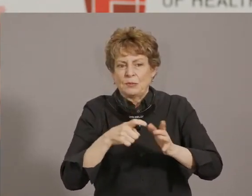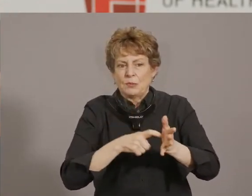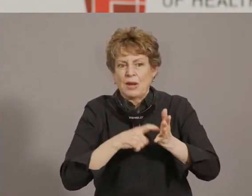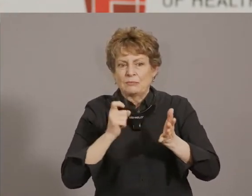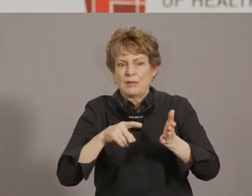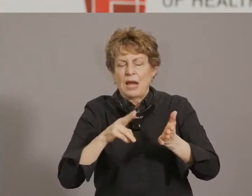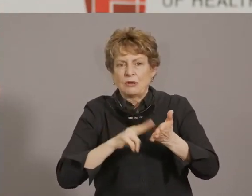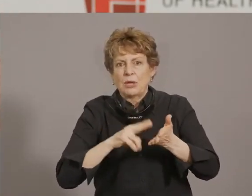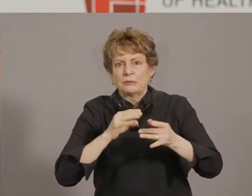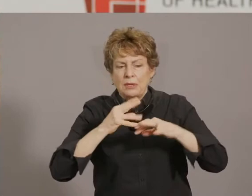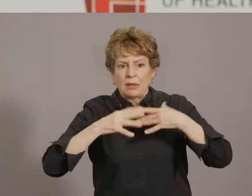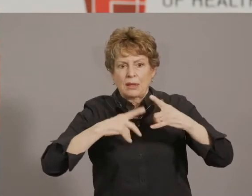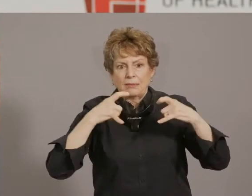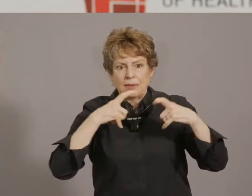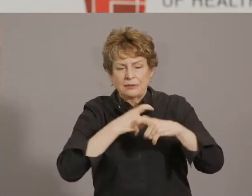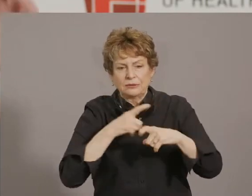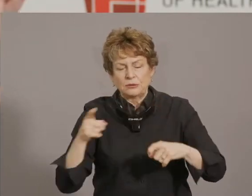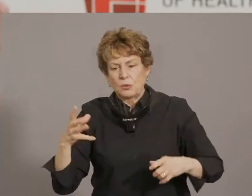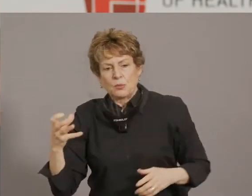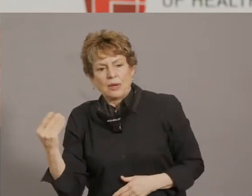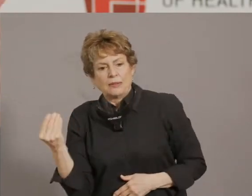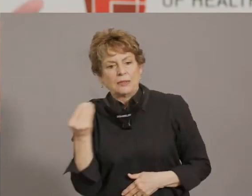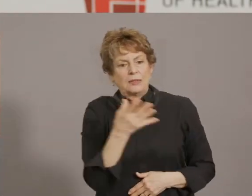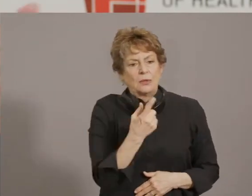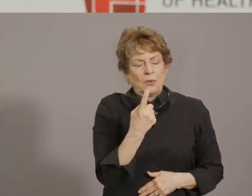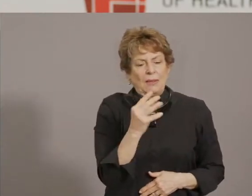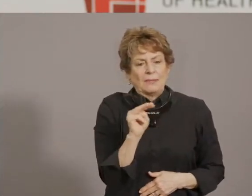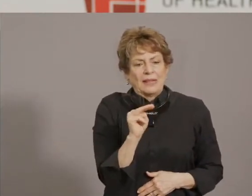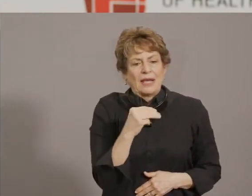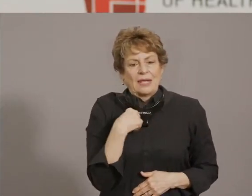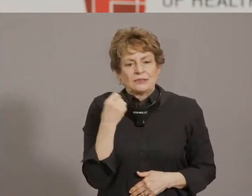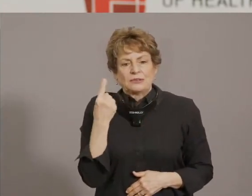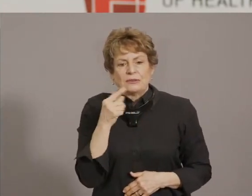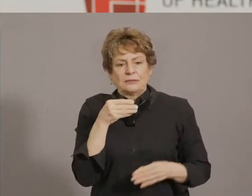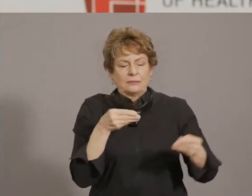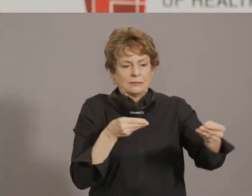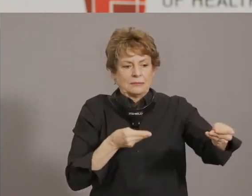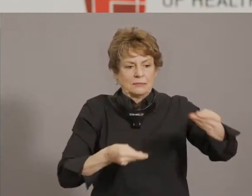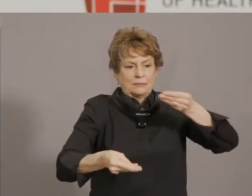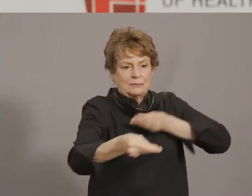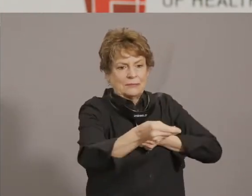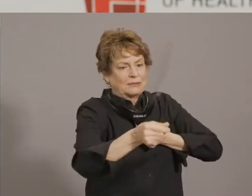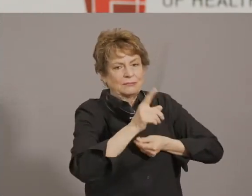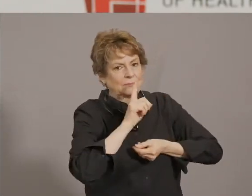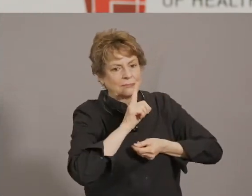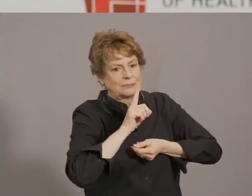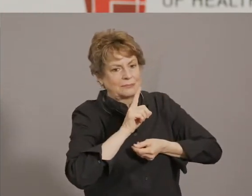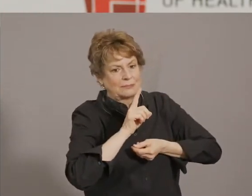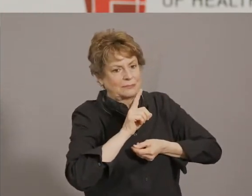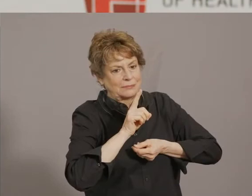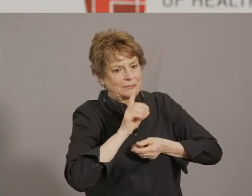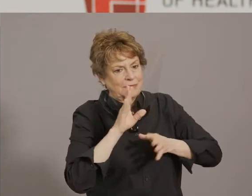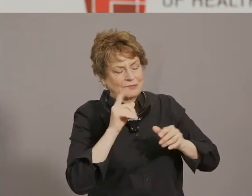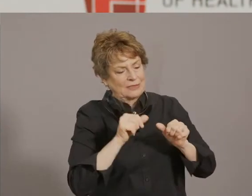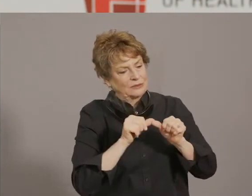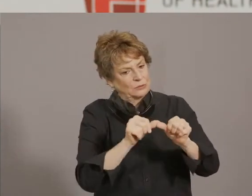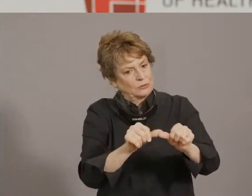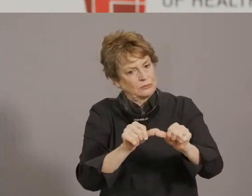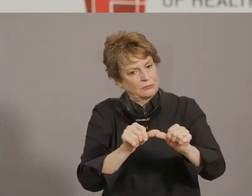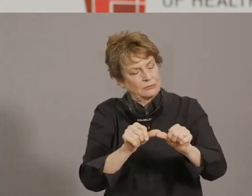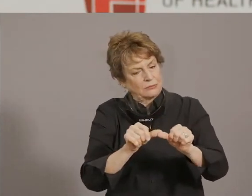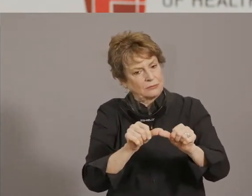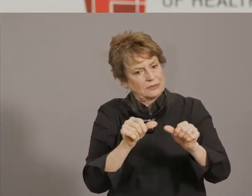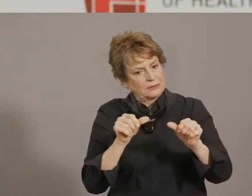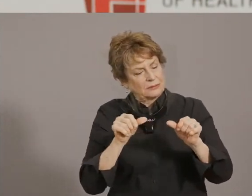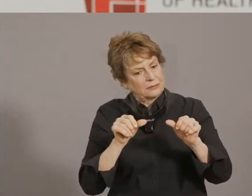able to provide that $1 million. So it wasn't really a reimbursement, it was to continue testing activities. Okay, thank you.